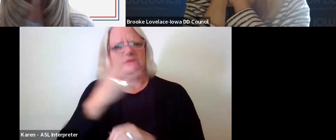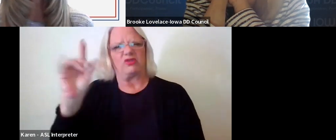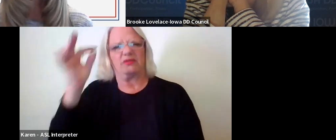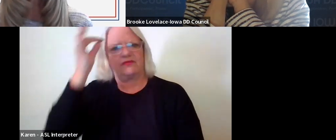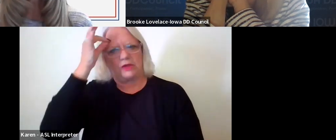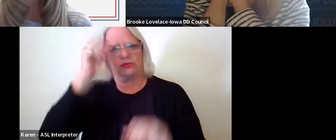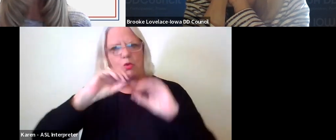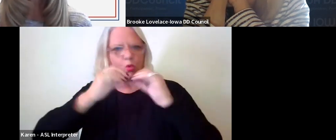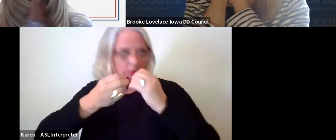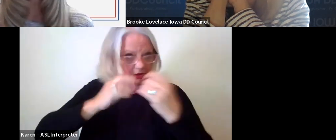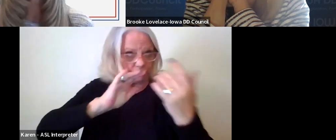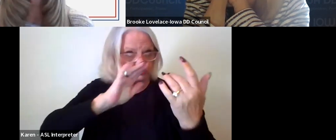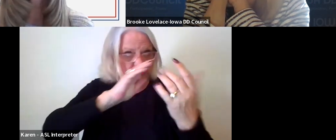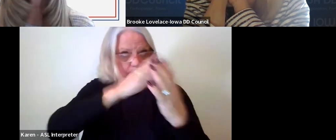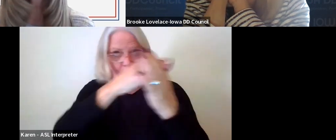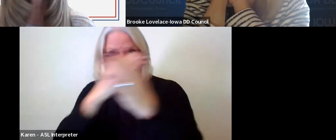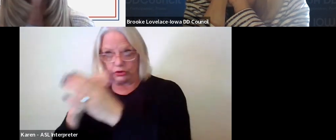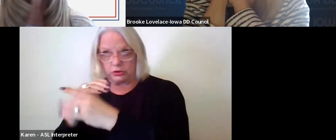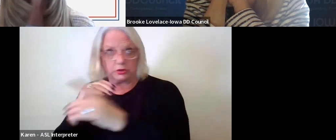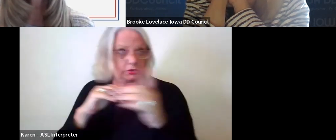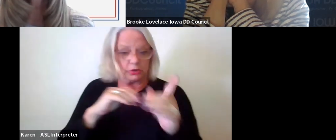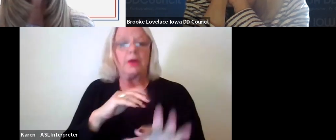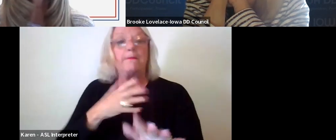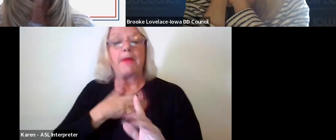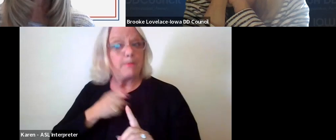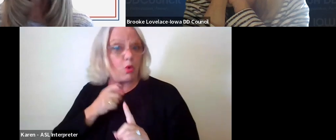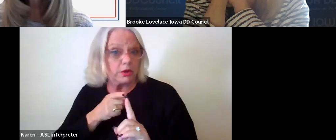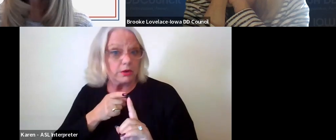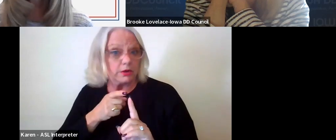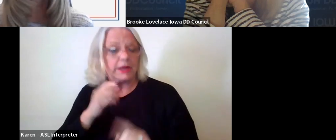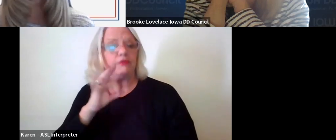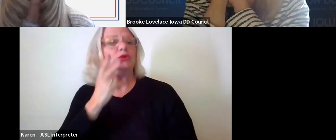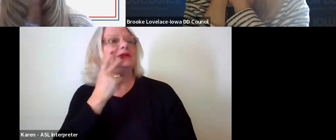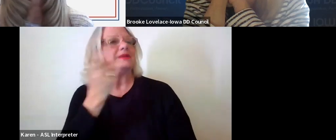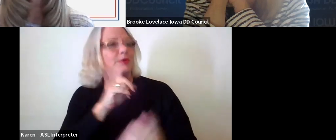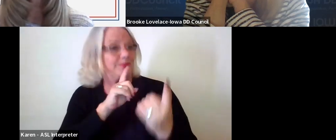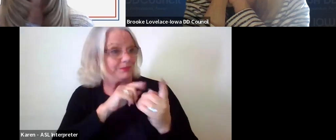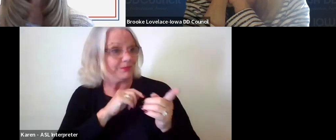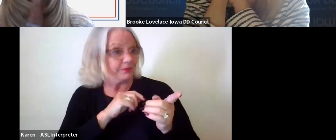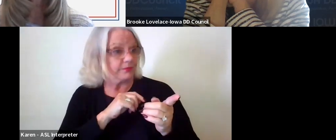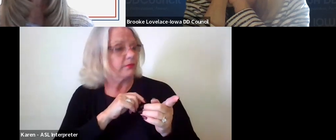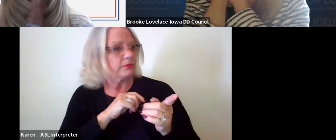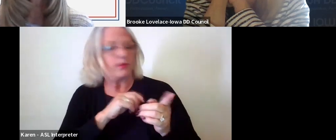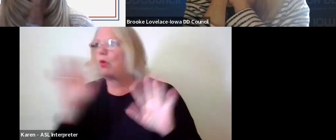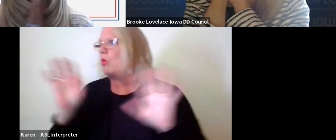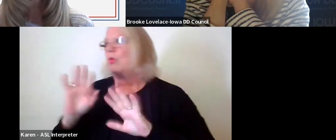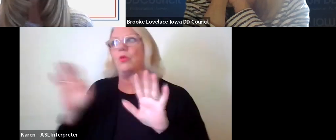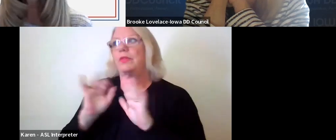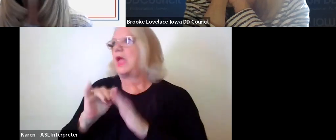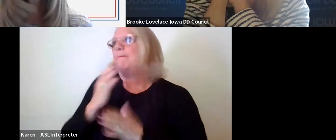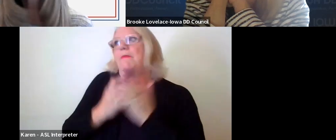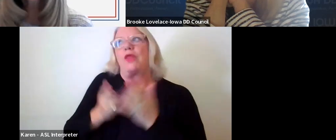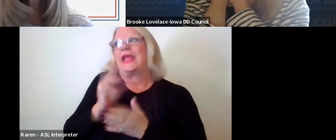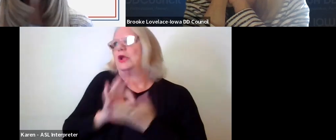just know that if you run across somebody who says, nope, that is that is part of the calculation,